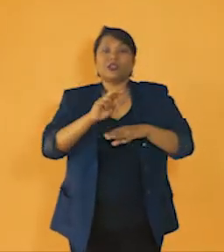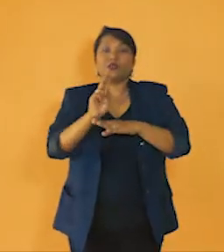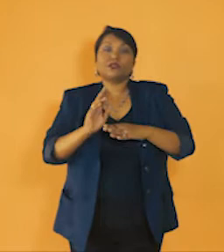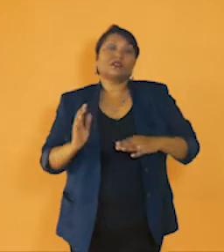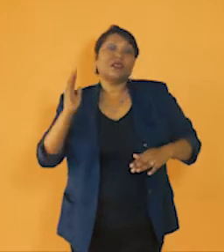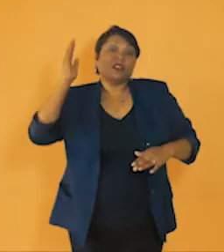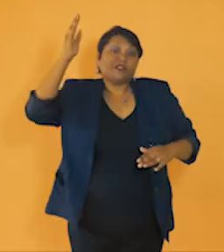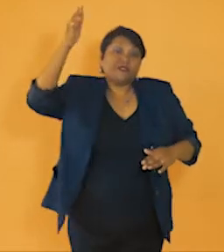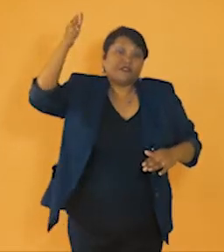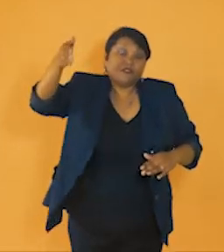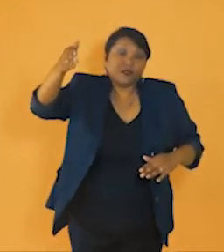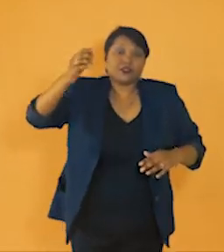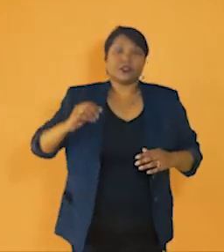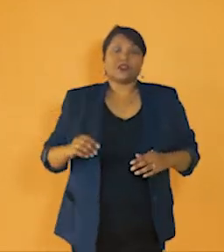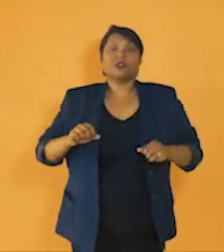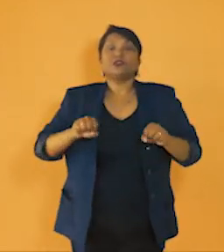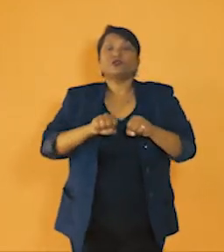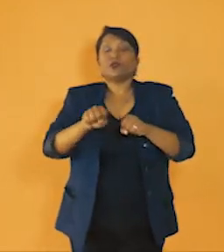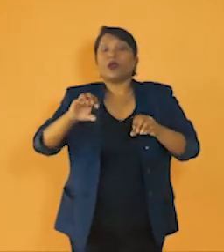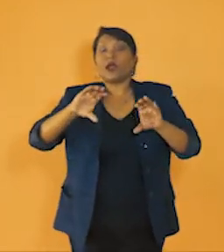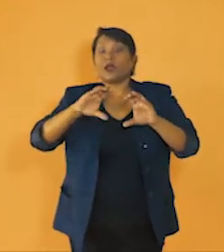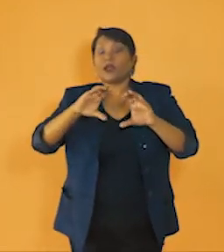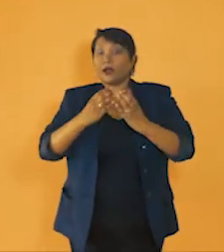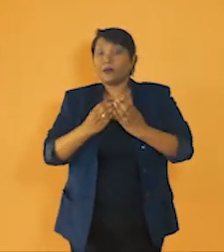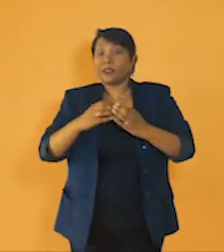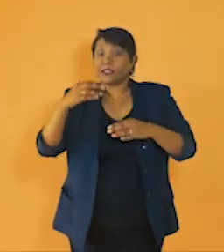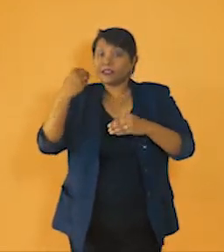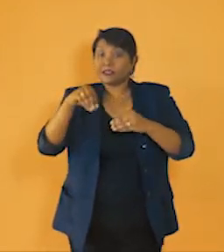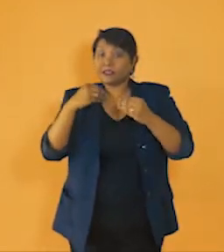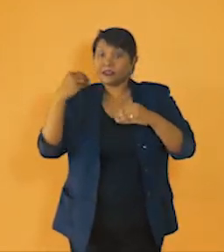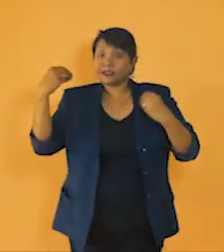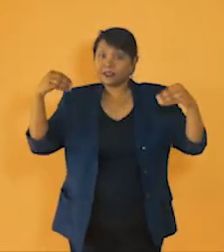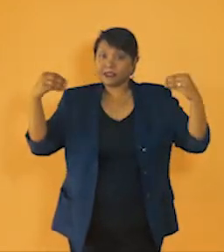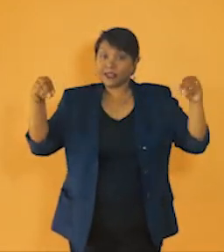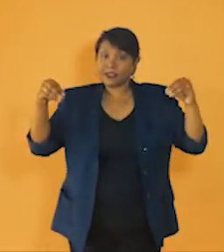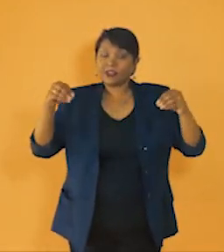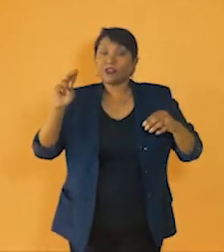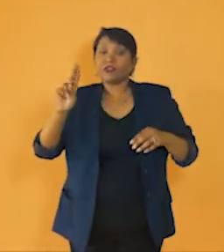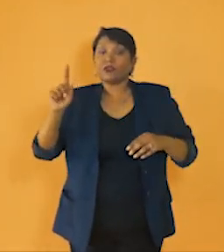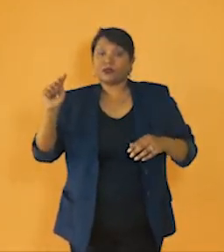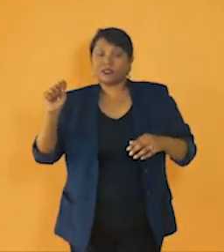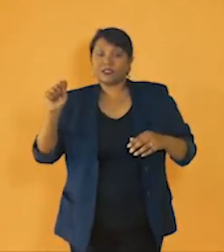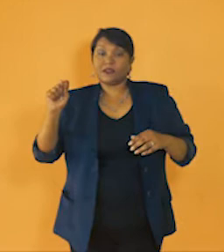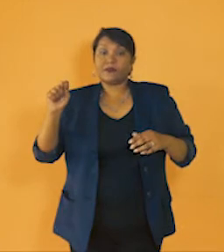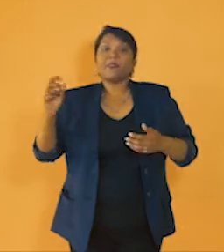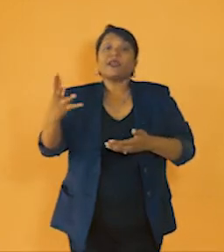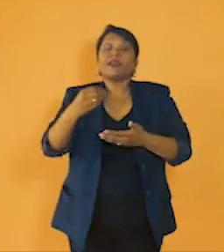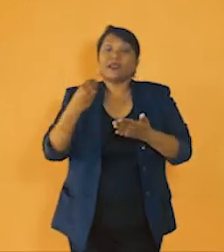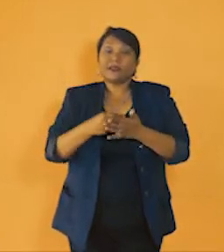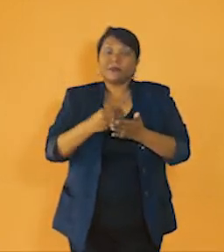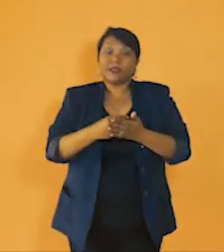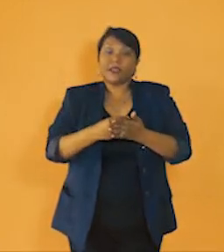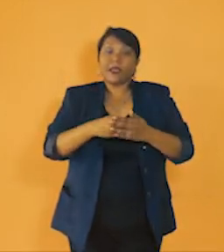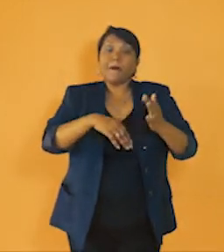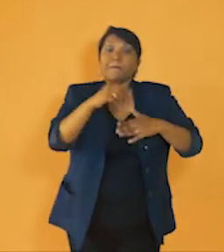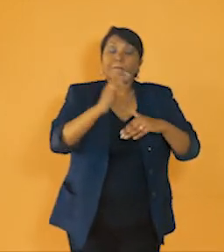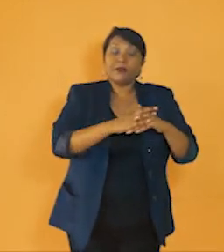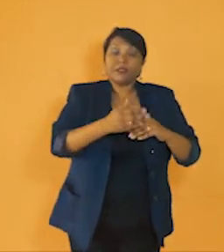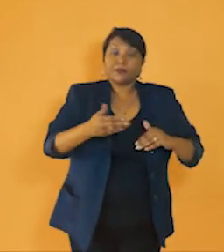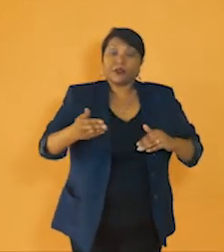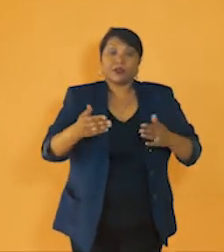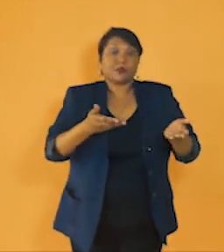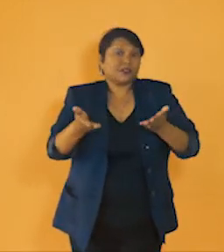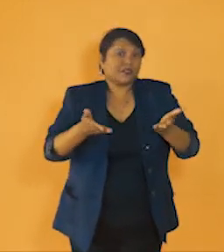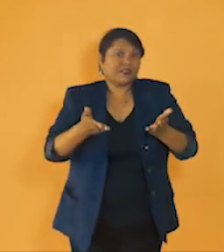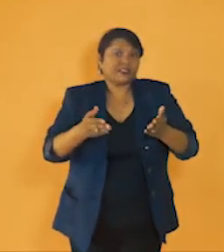or service. Through utility tokens, ICOs, startups can raise capital to fund the development of